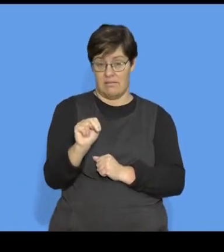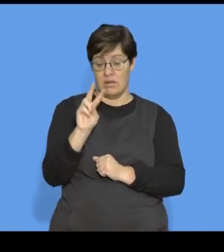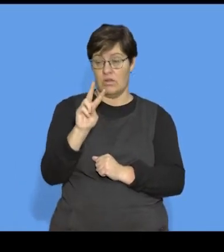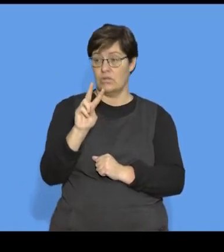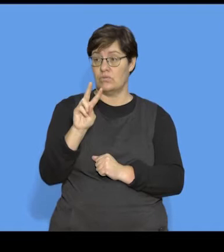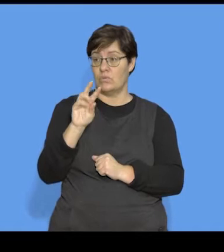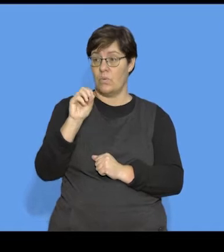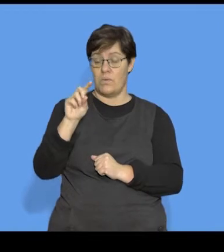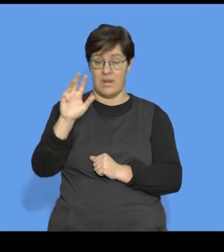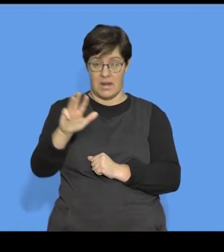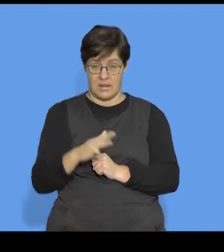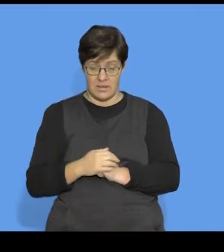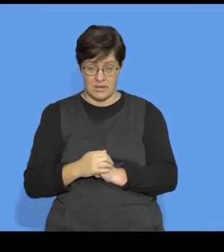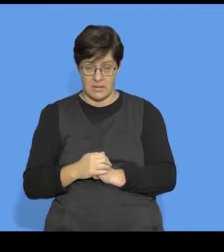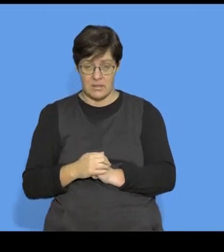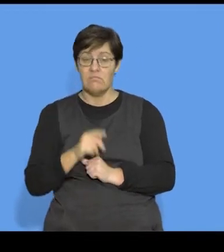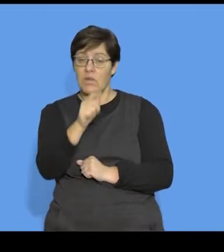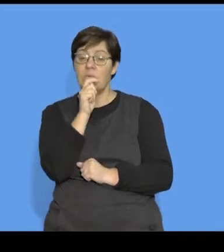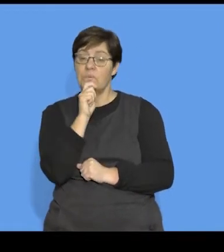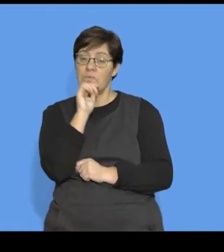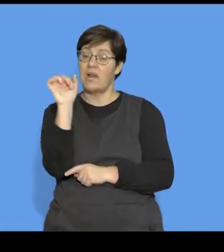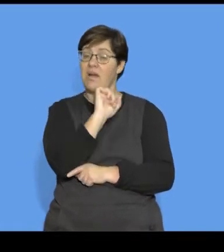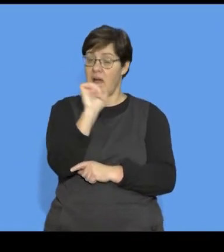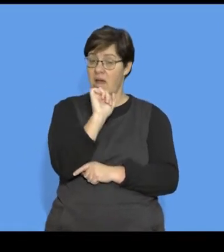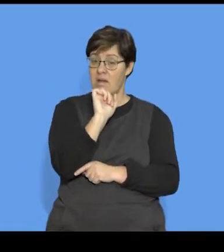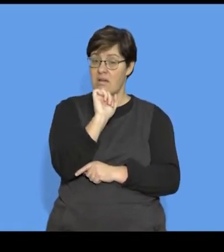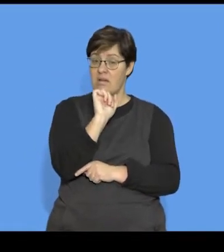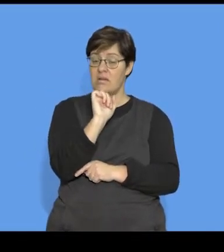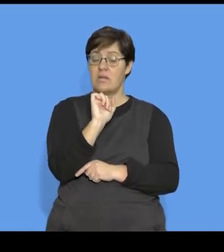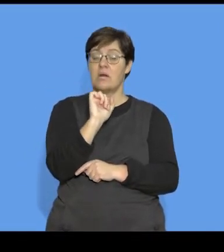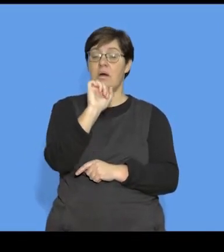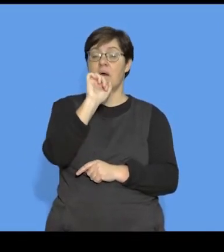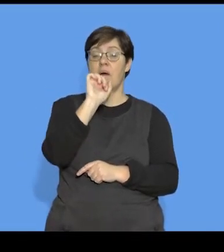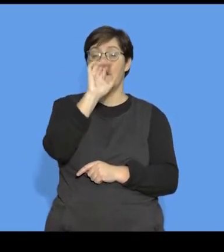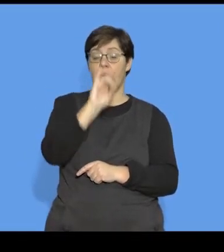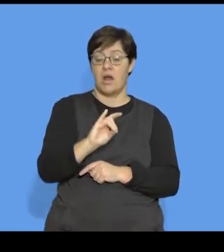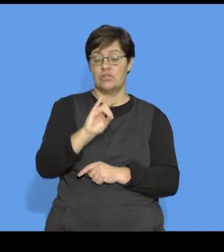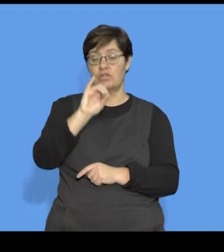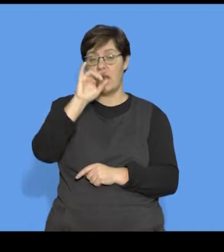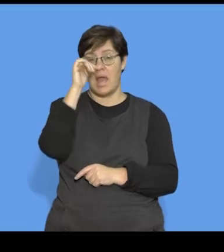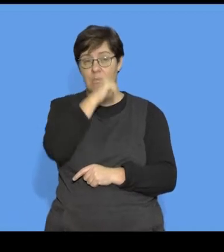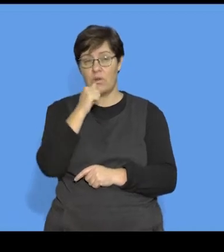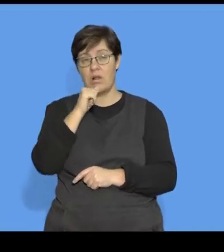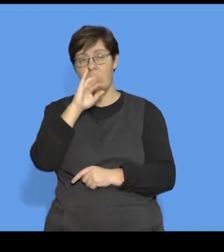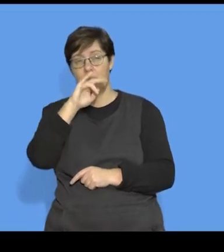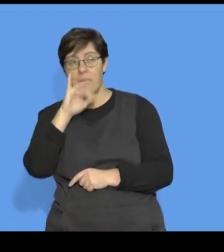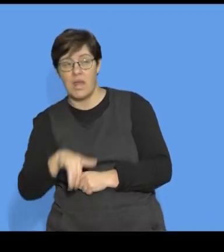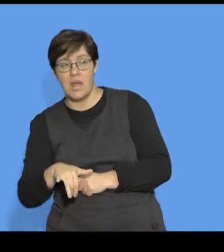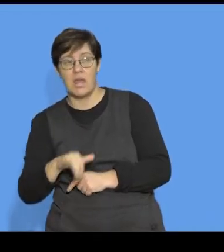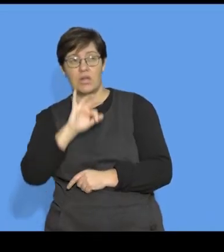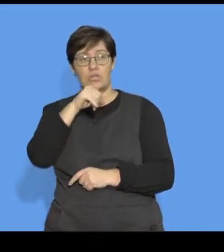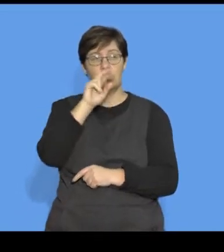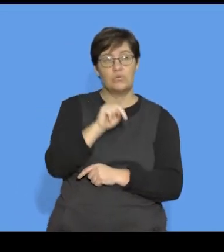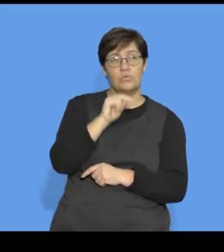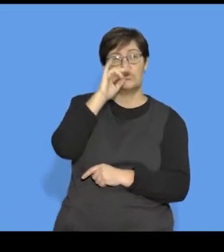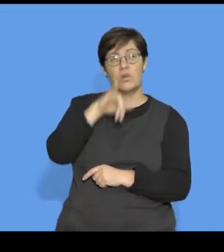January, meaning you have used this vehicle for March, April, May, June, July,